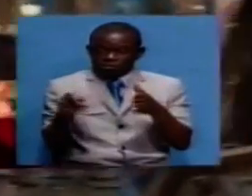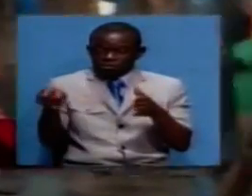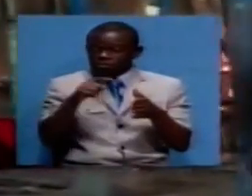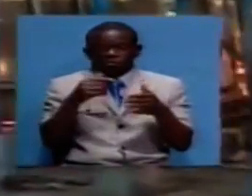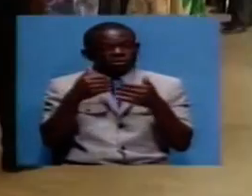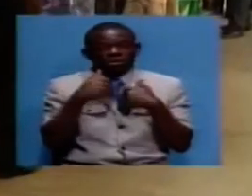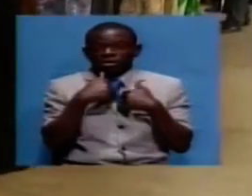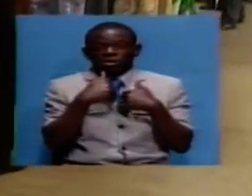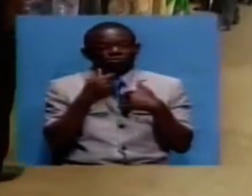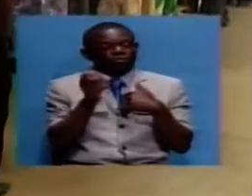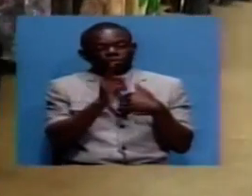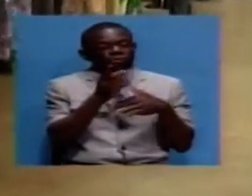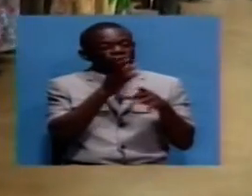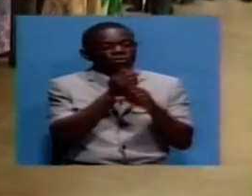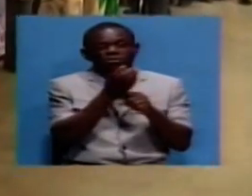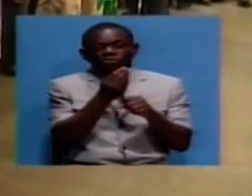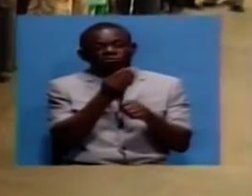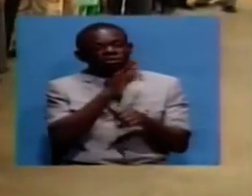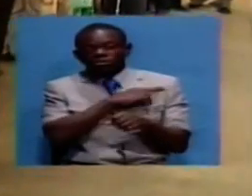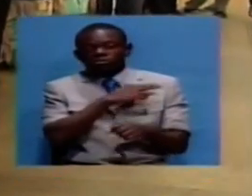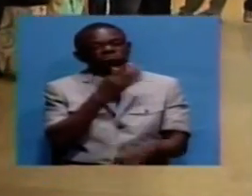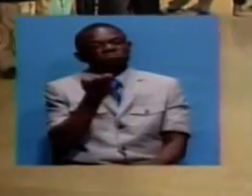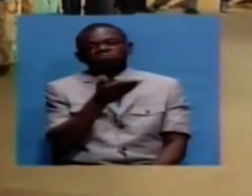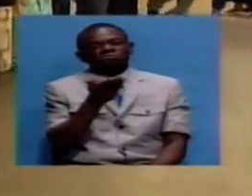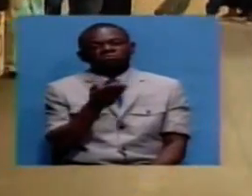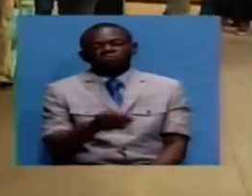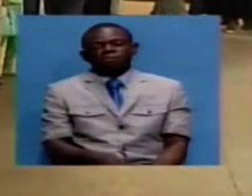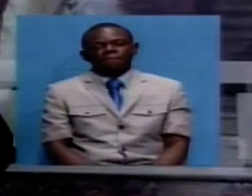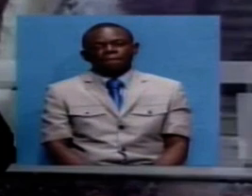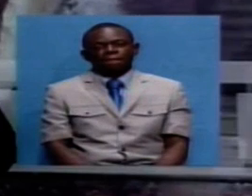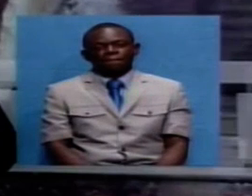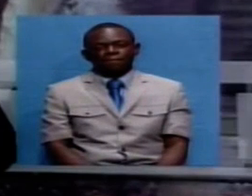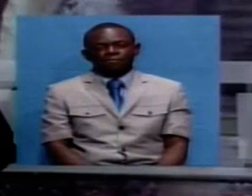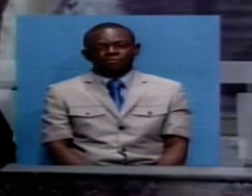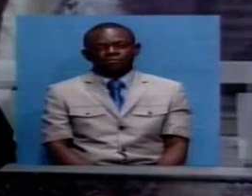various stakeholders. Ruth Mwale, ZNBC News, Lusaka.